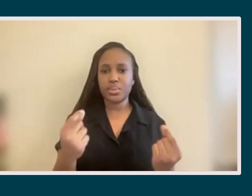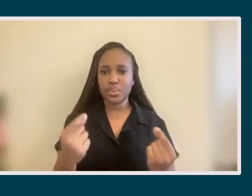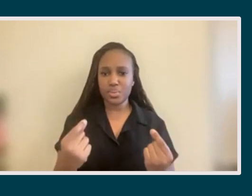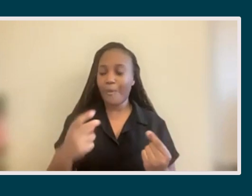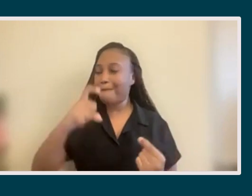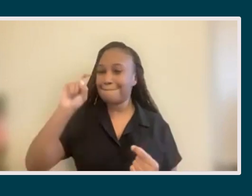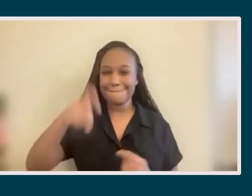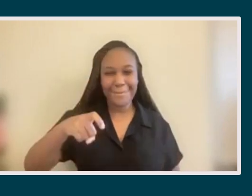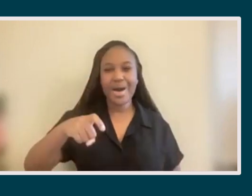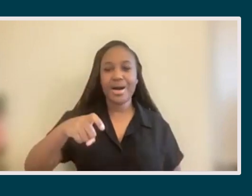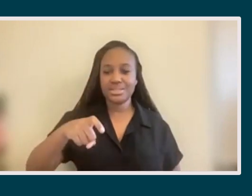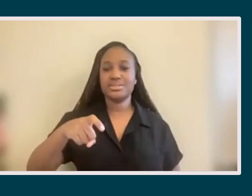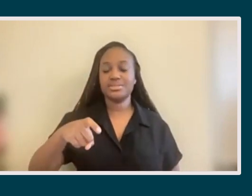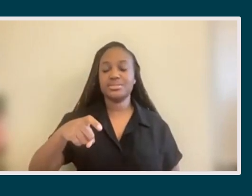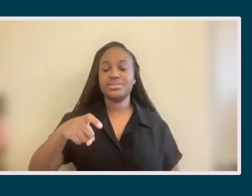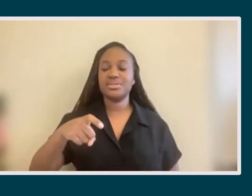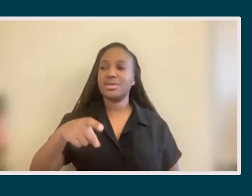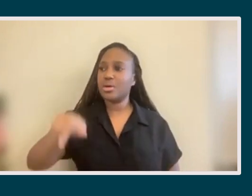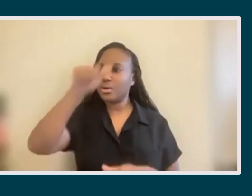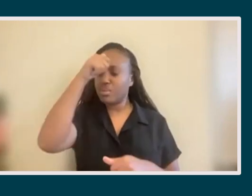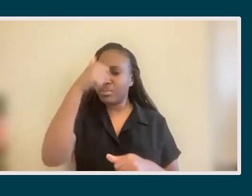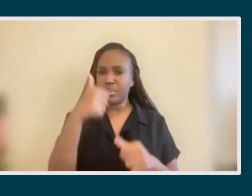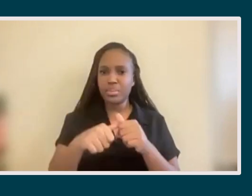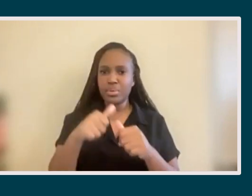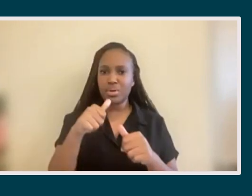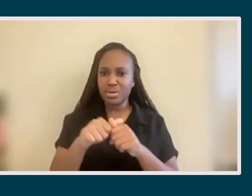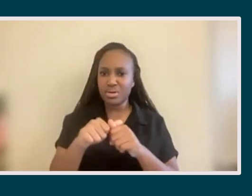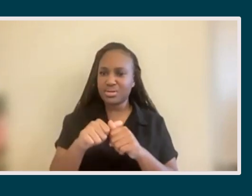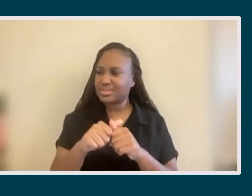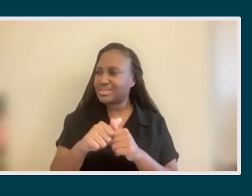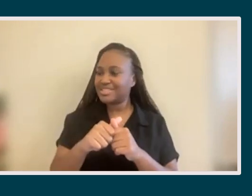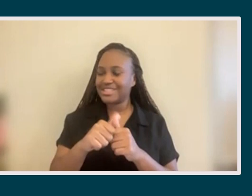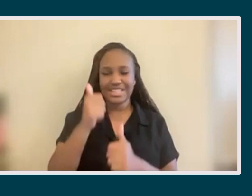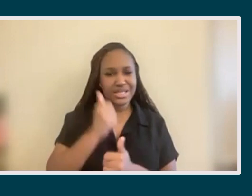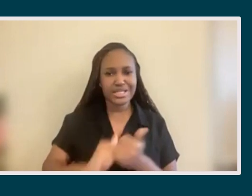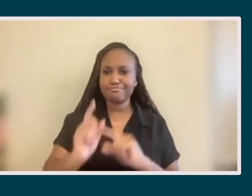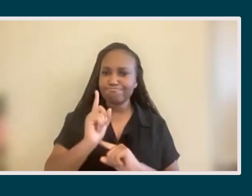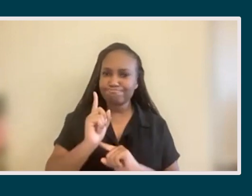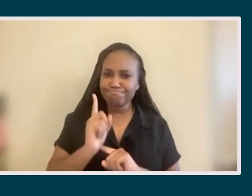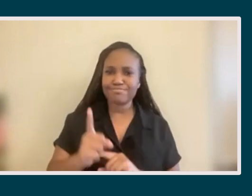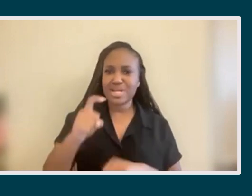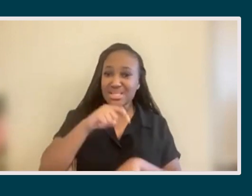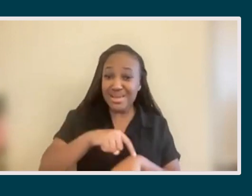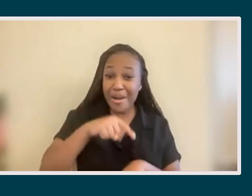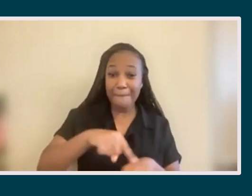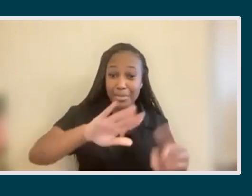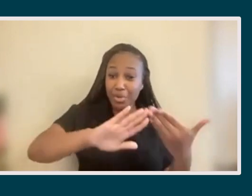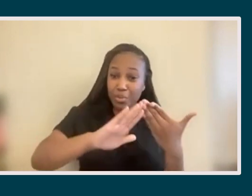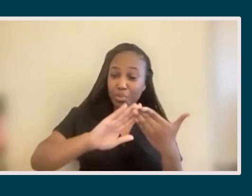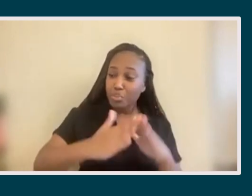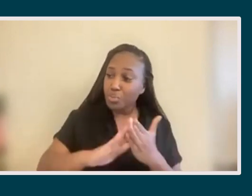must get to the point where we remember every minute in community, and